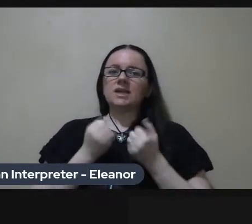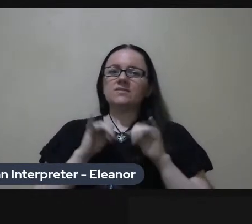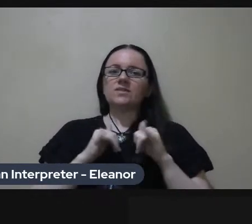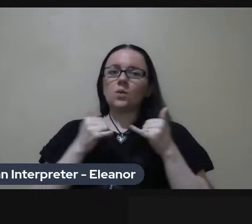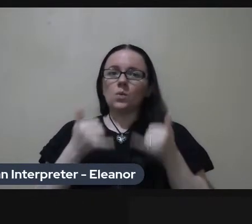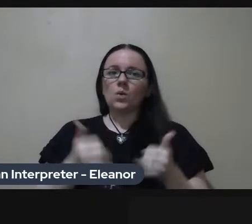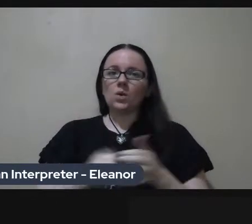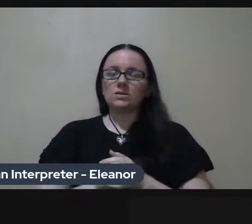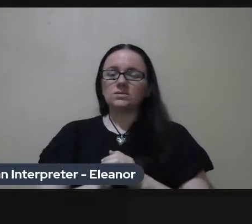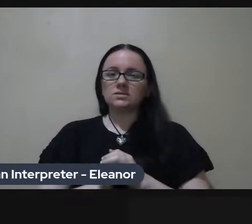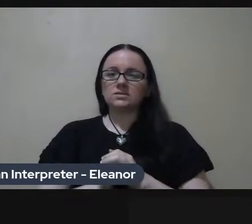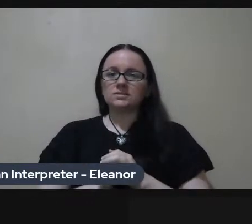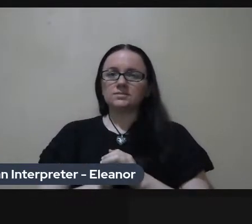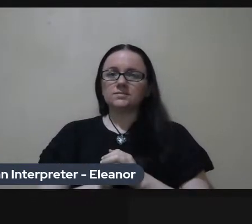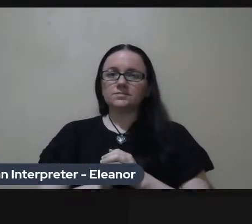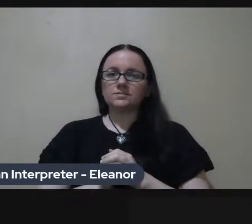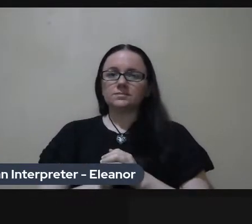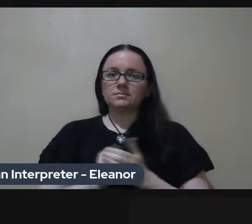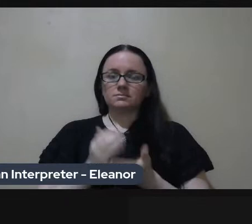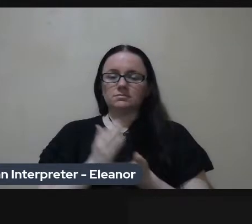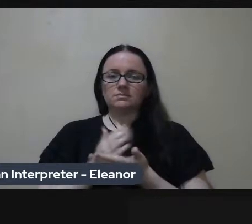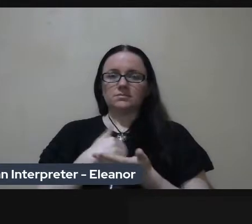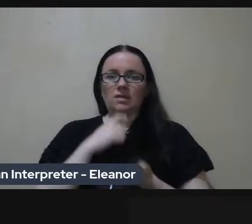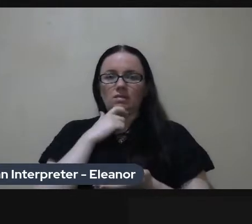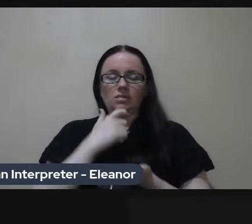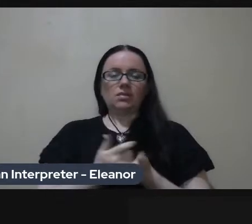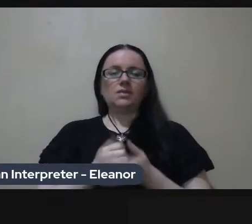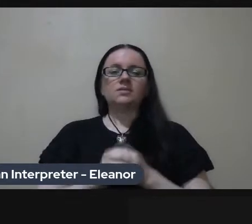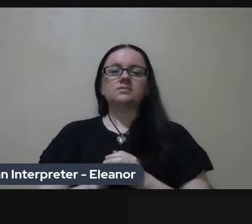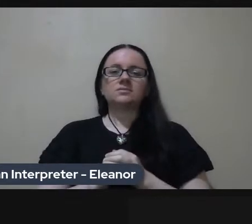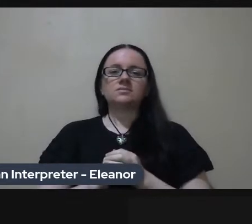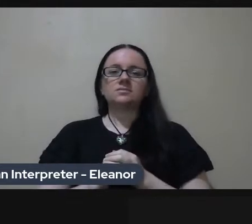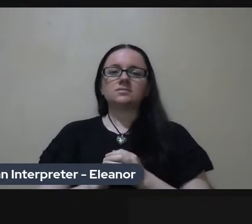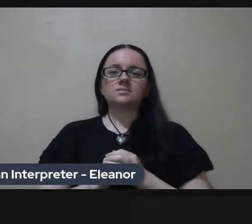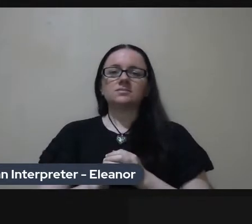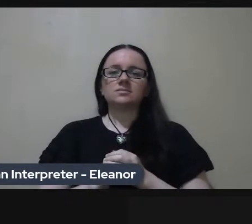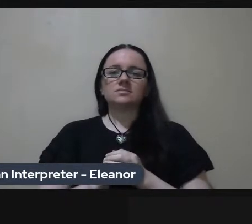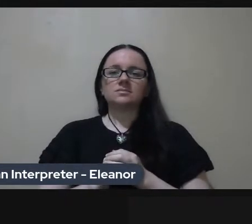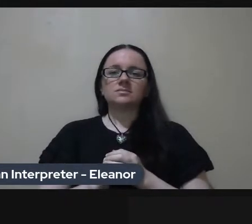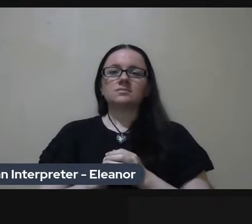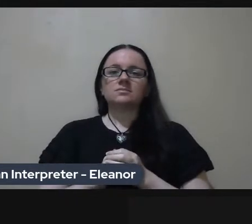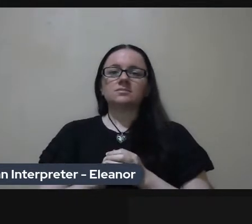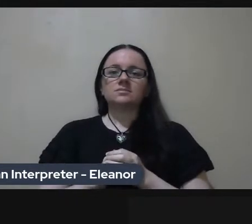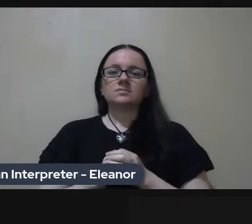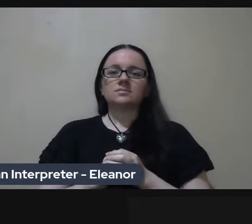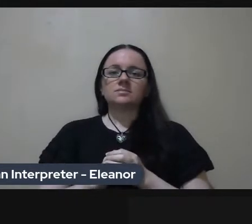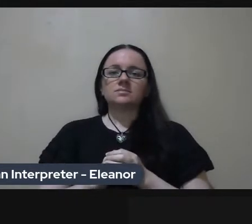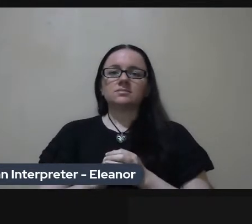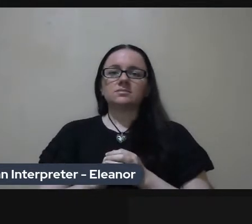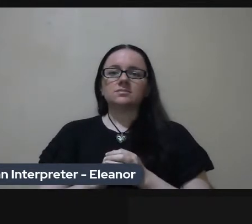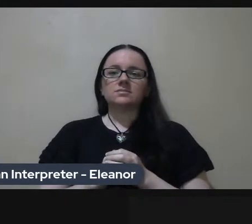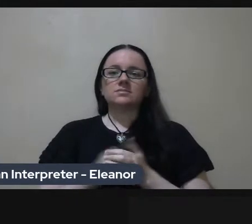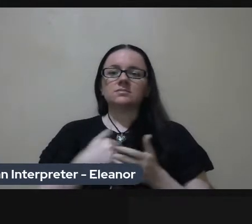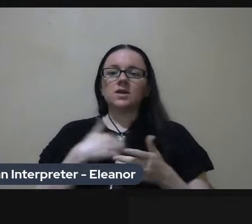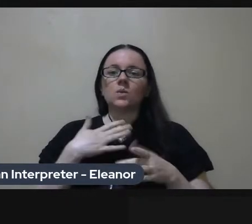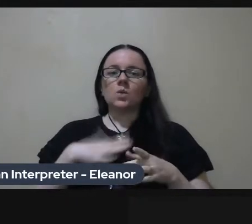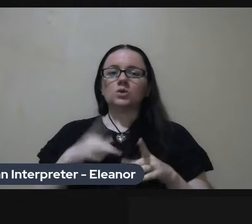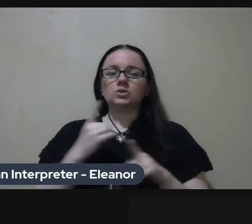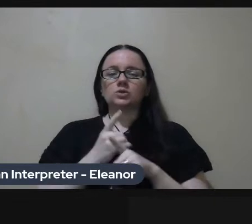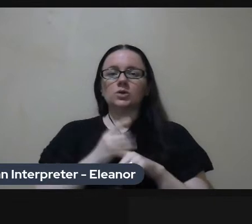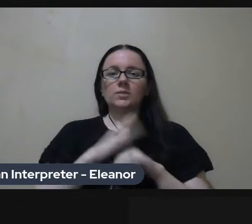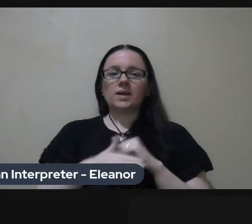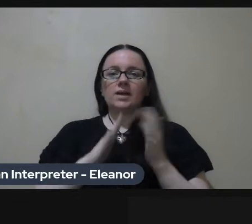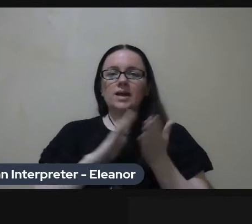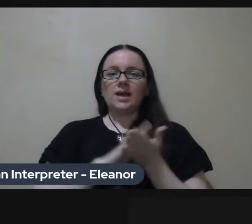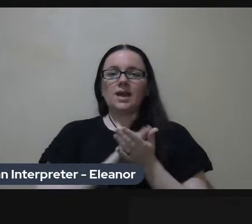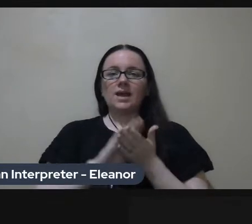really. I'd like to talk today about the HMRI research